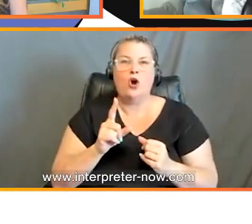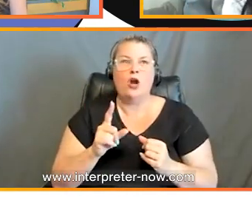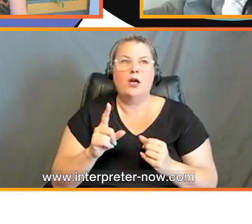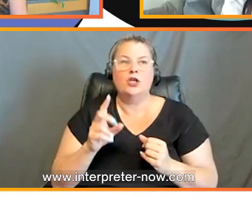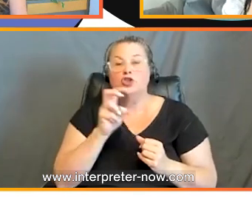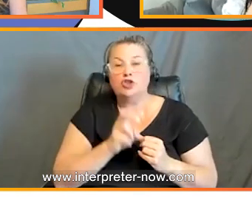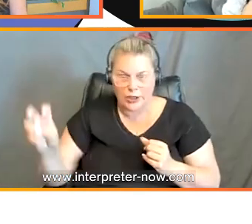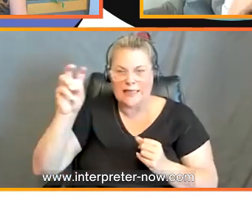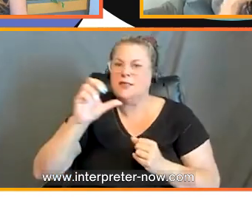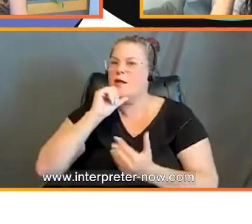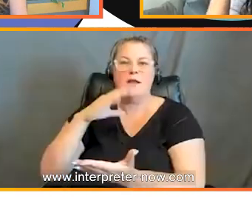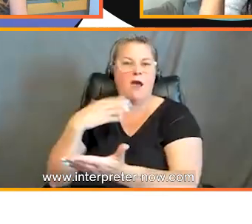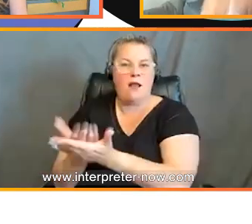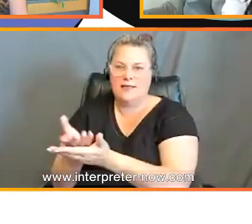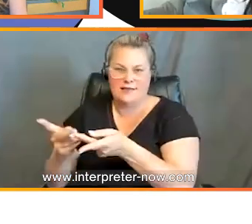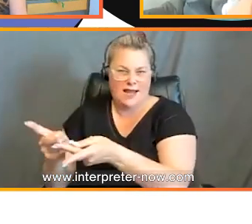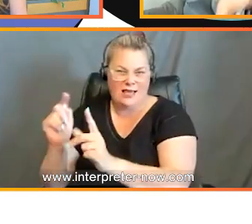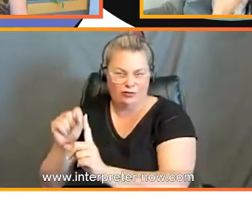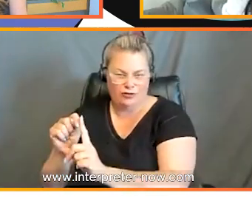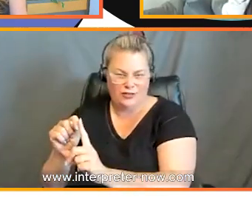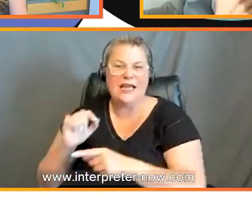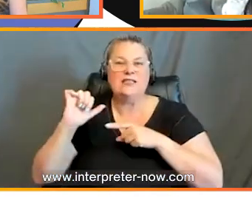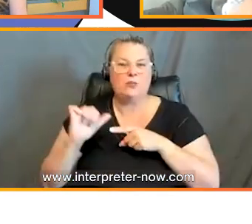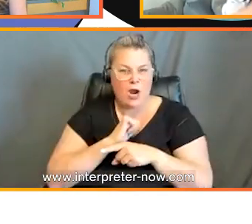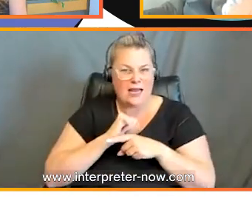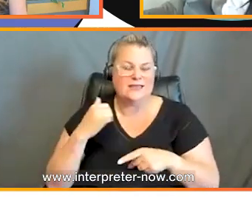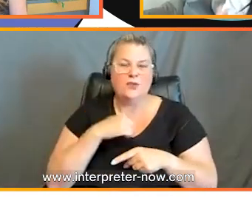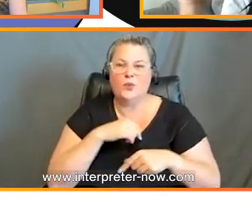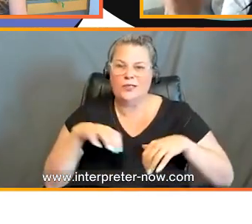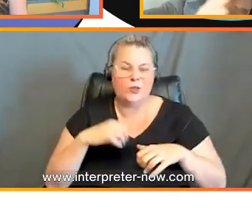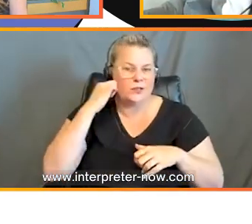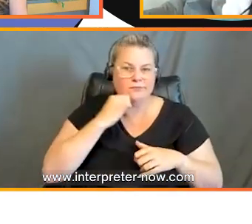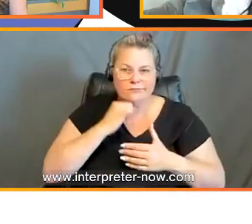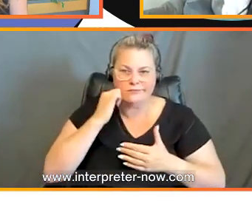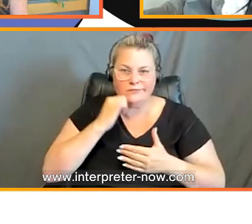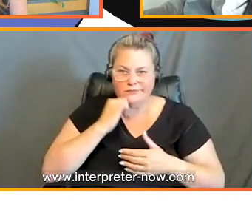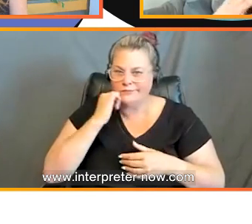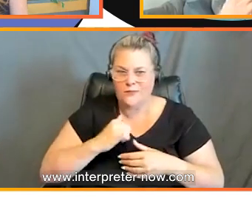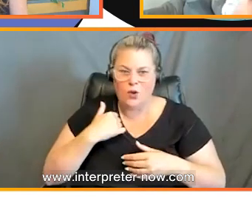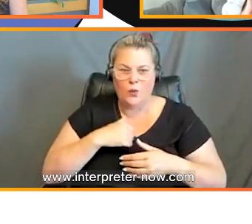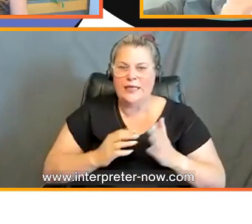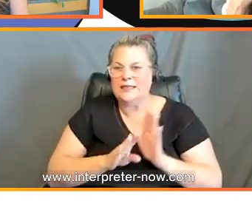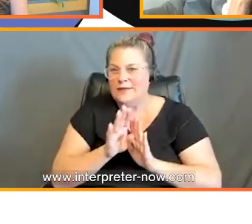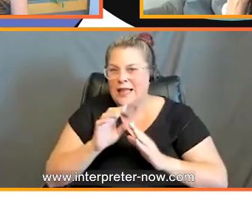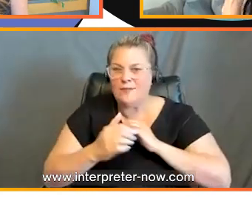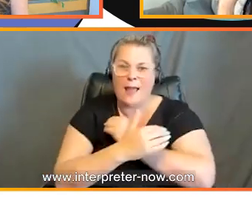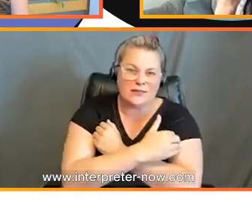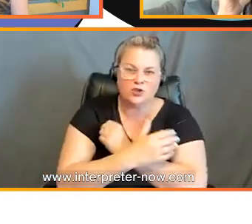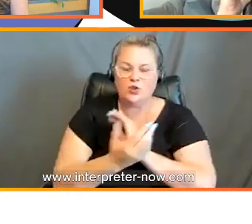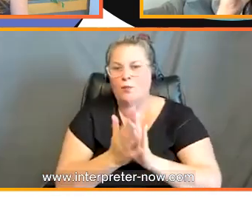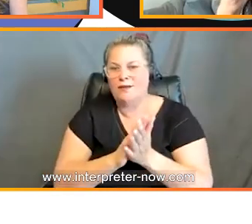journeys, not destinations. It's a practice. We do it again and again. The better we get, we develop the muscle, so it becomes easier for